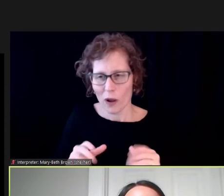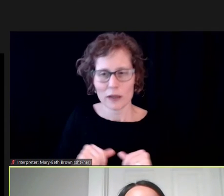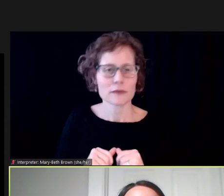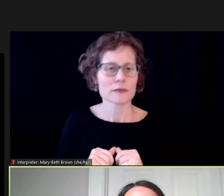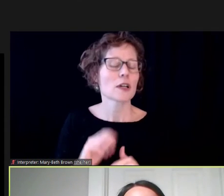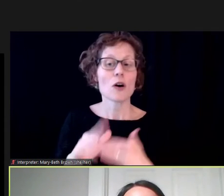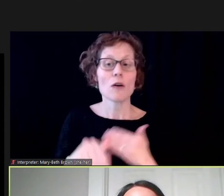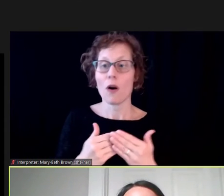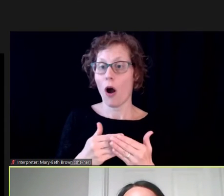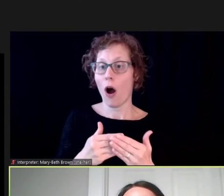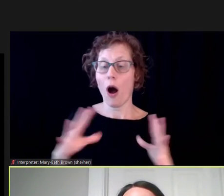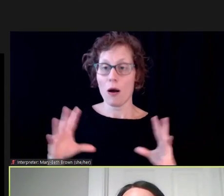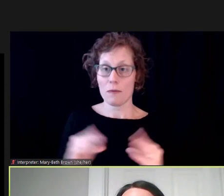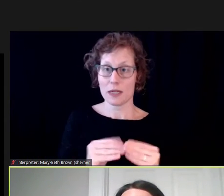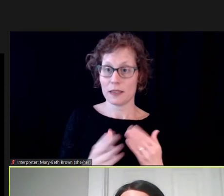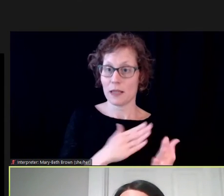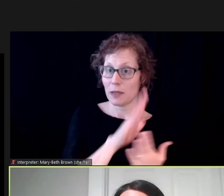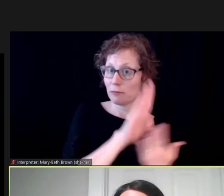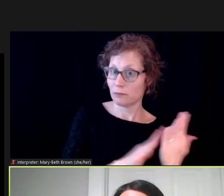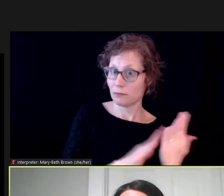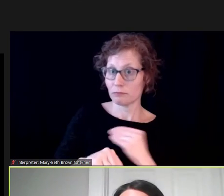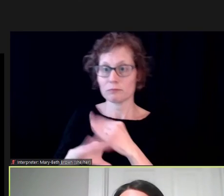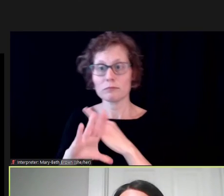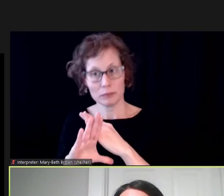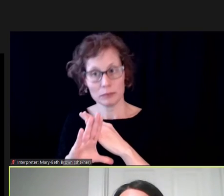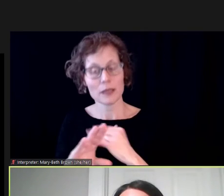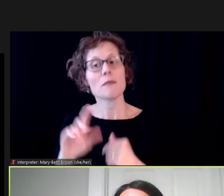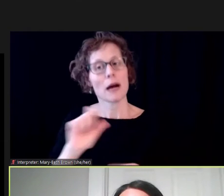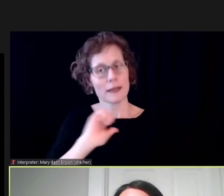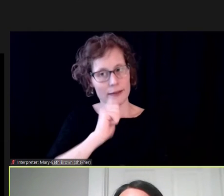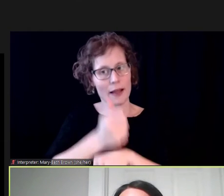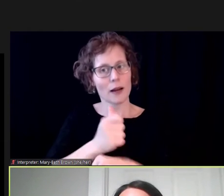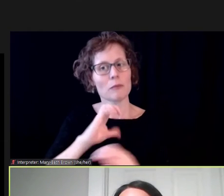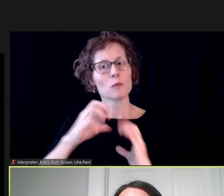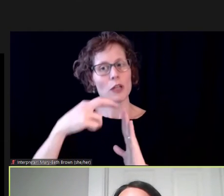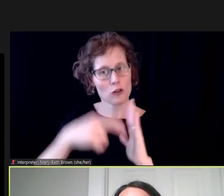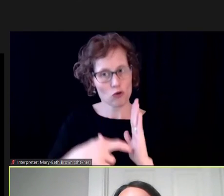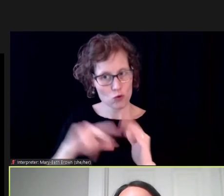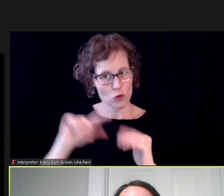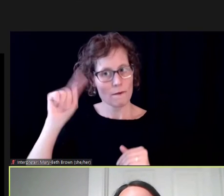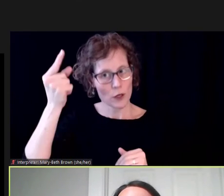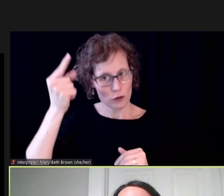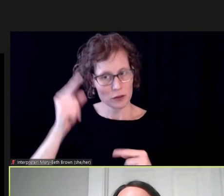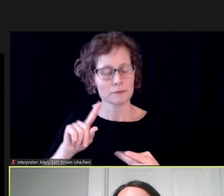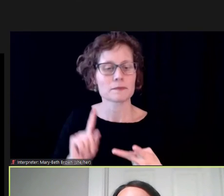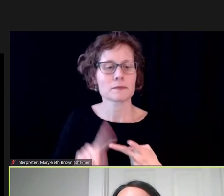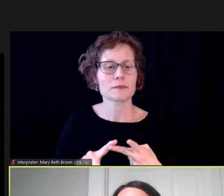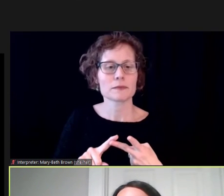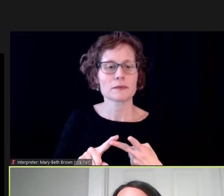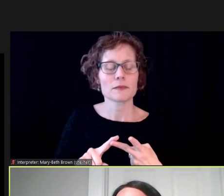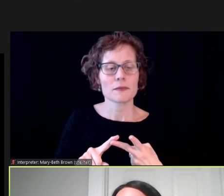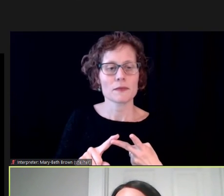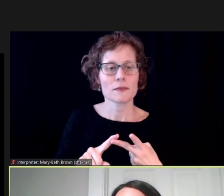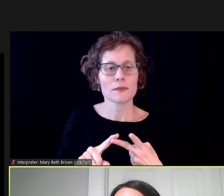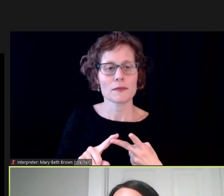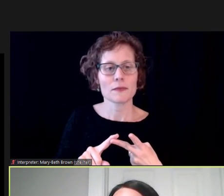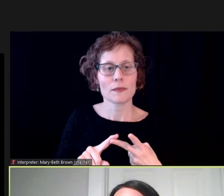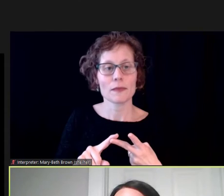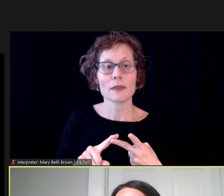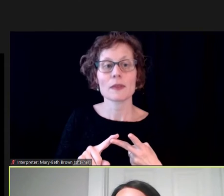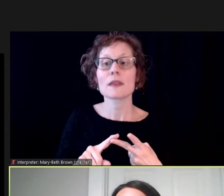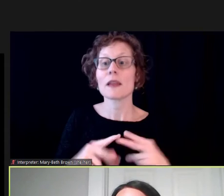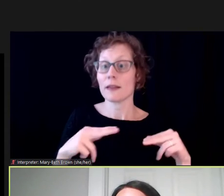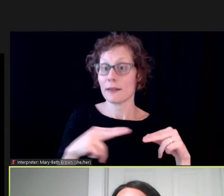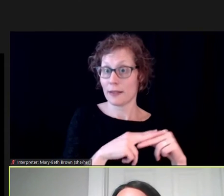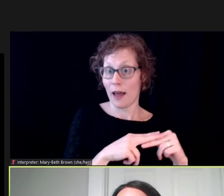person or virtual, there should have communication rules. You want to give the audience time to read the slide